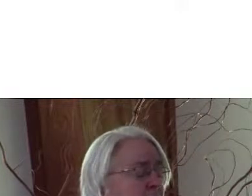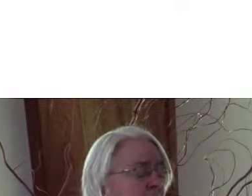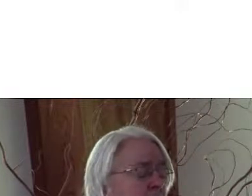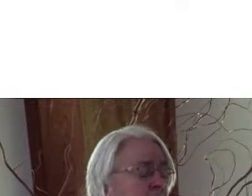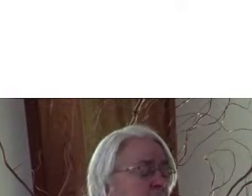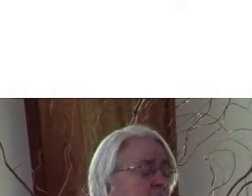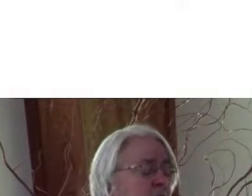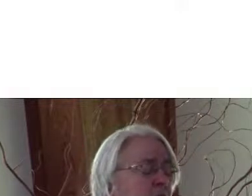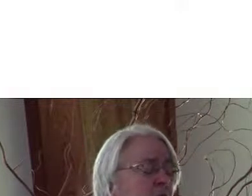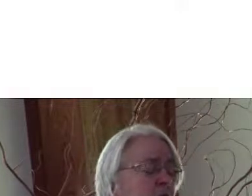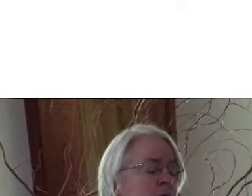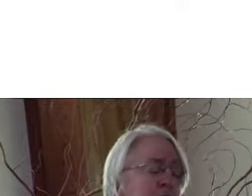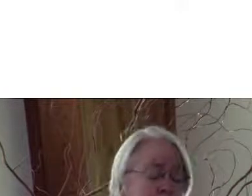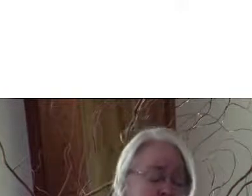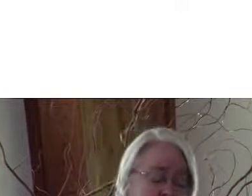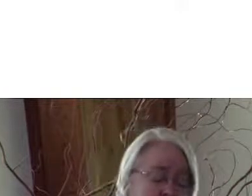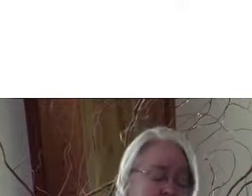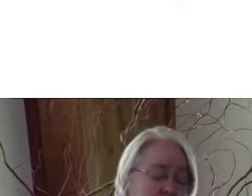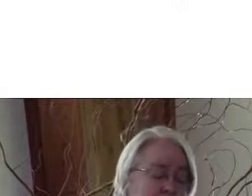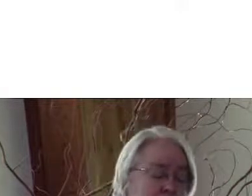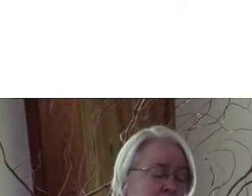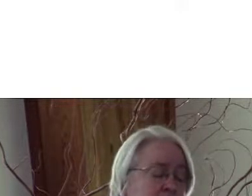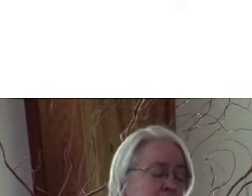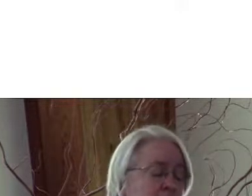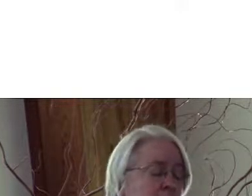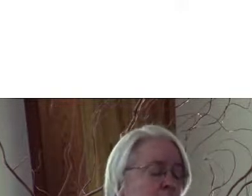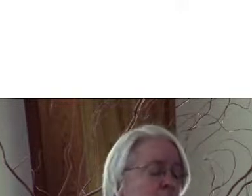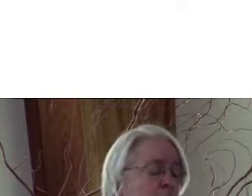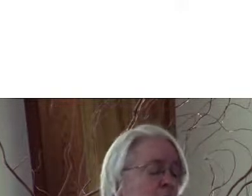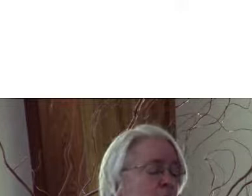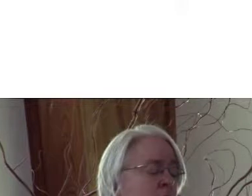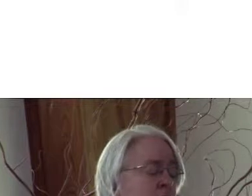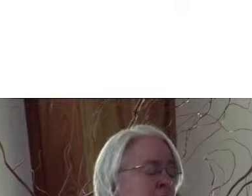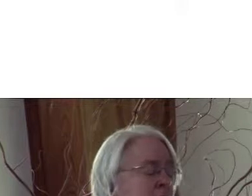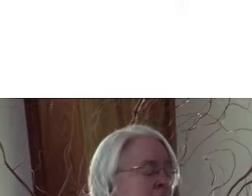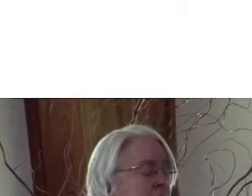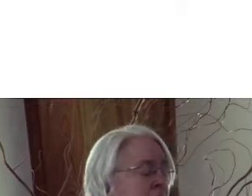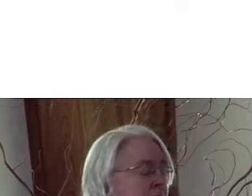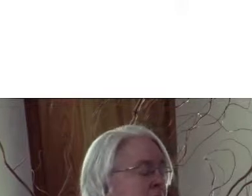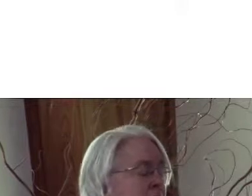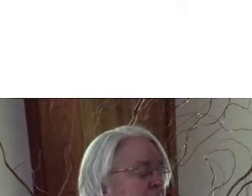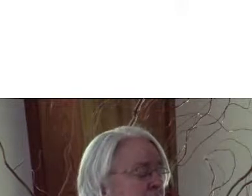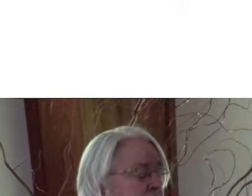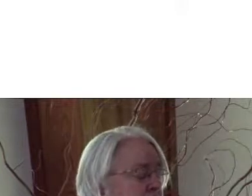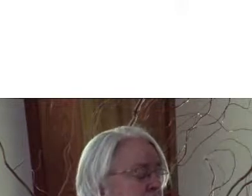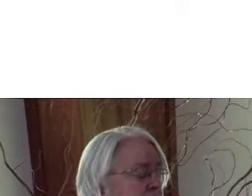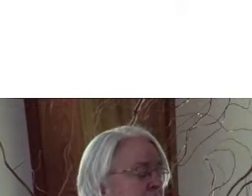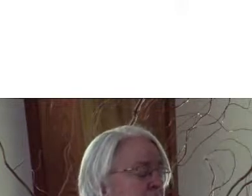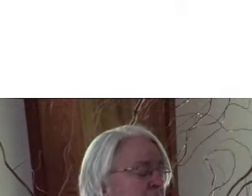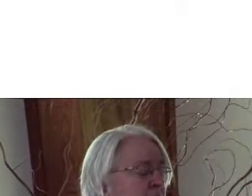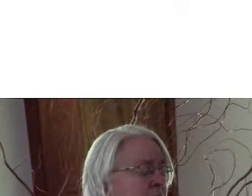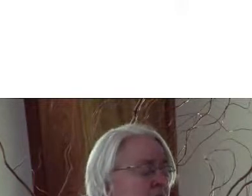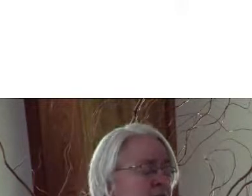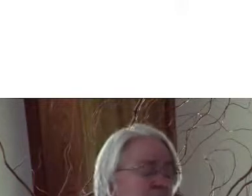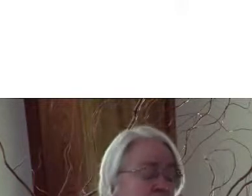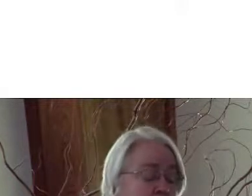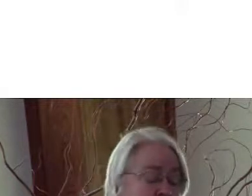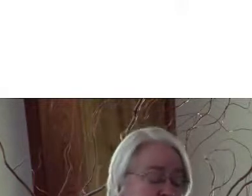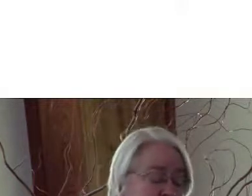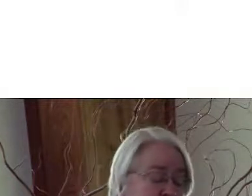misery are born. Every morn and every